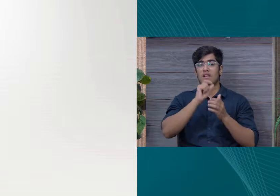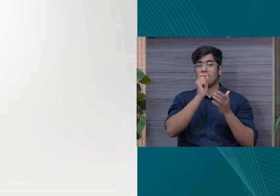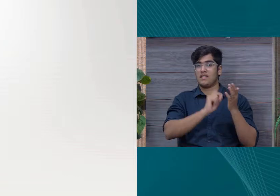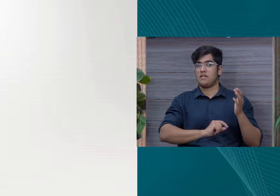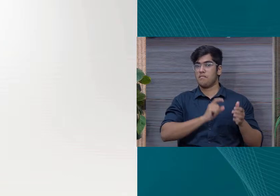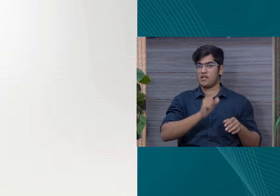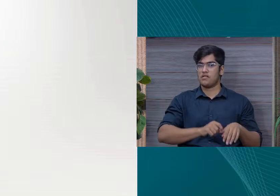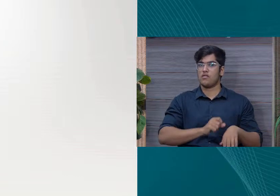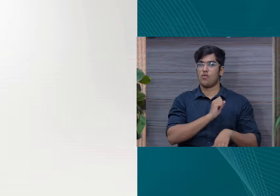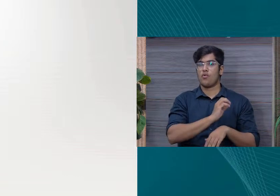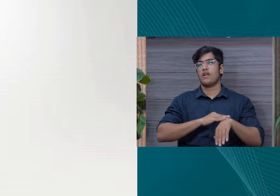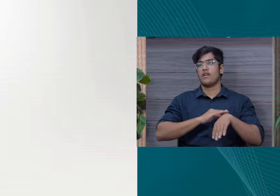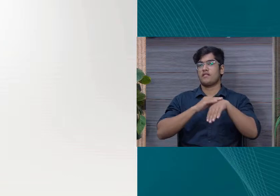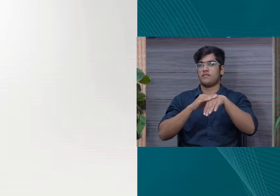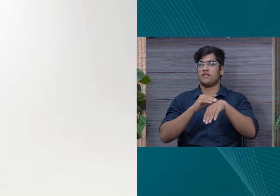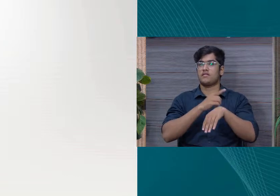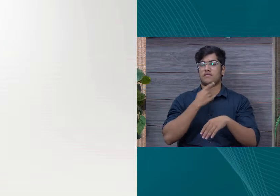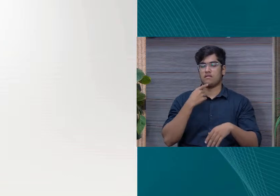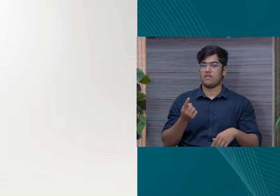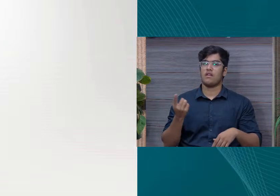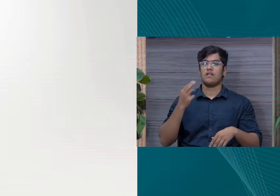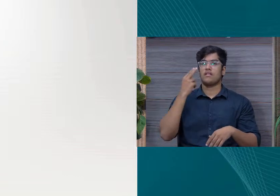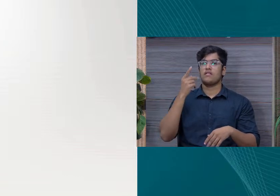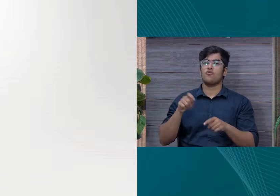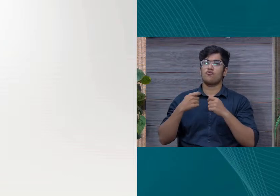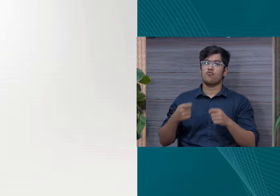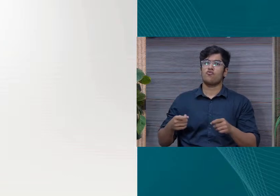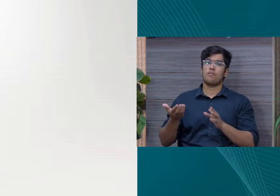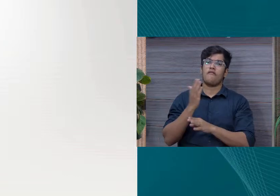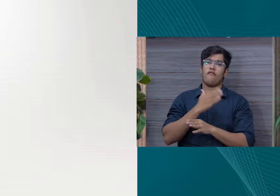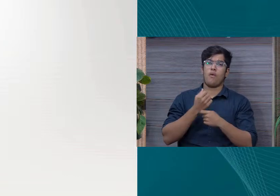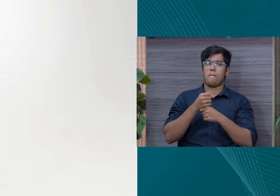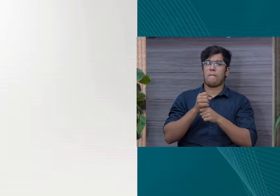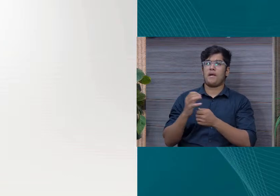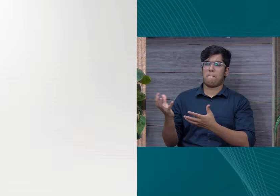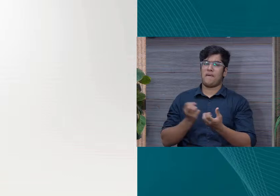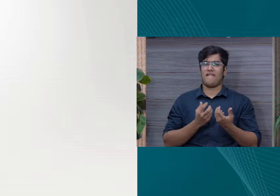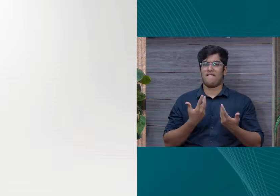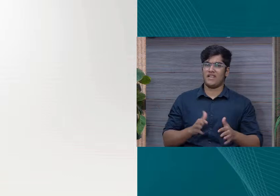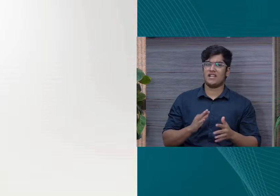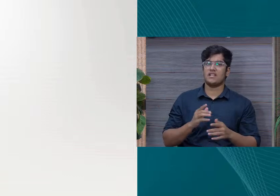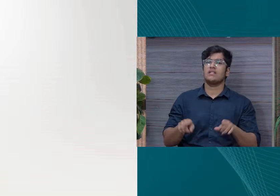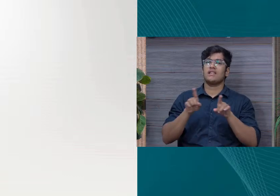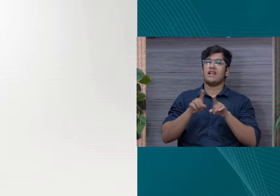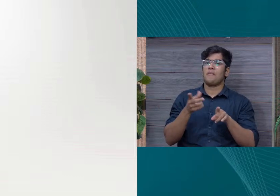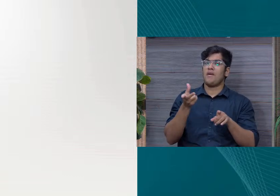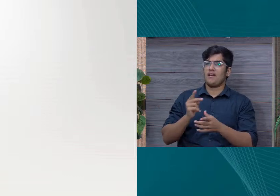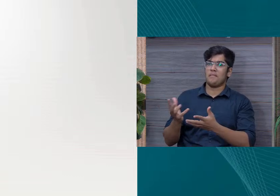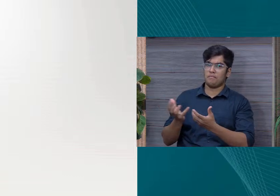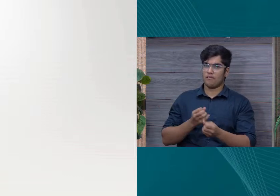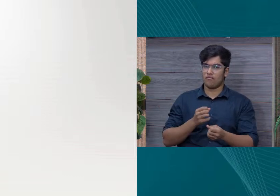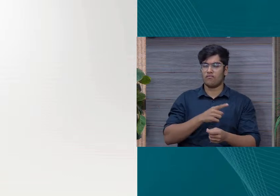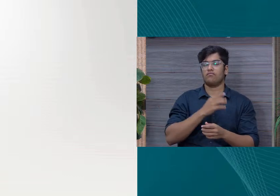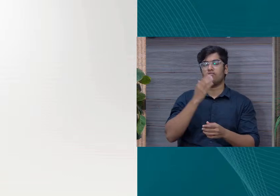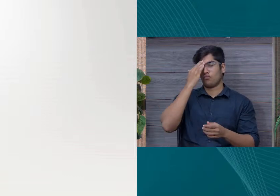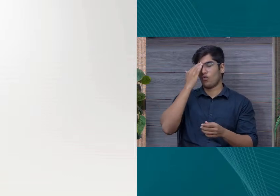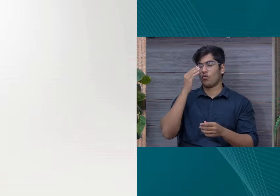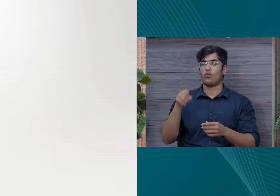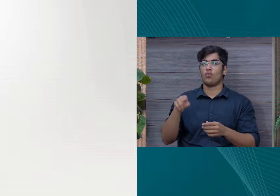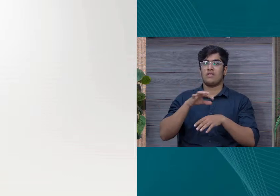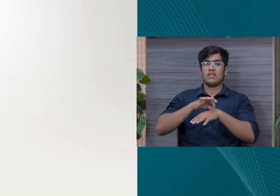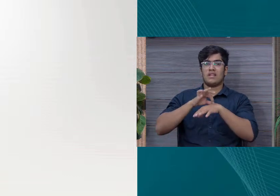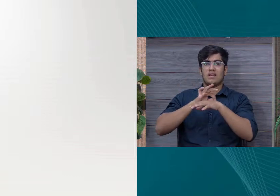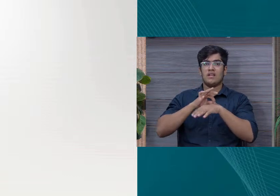had shoes earlier made by Mr. Gessler only. So that is why he knew that the leather which was being used